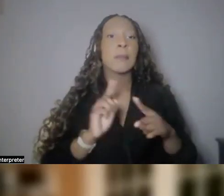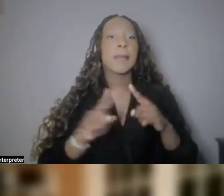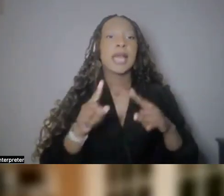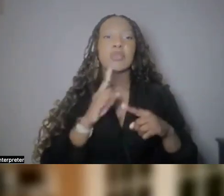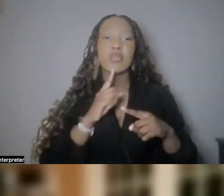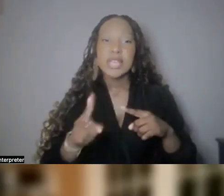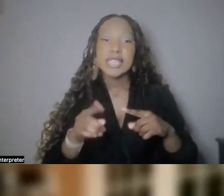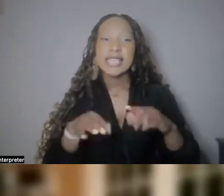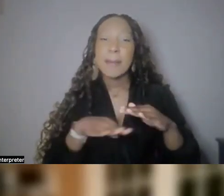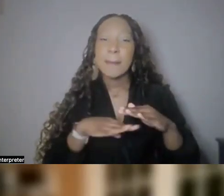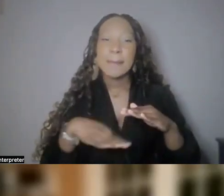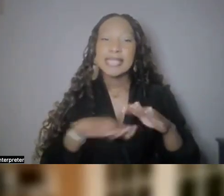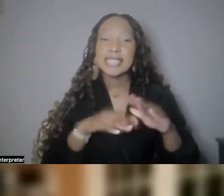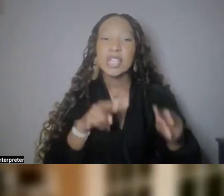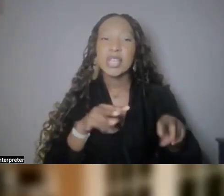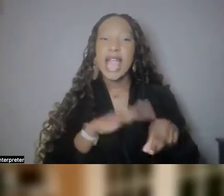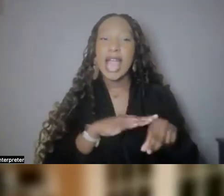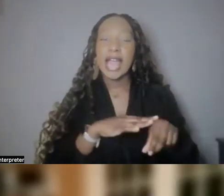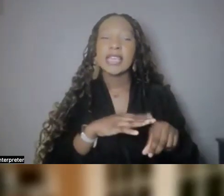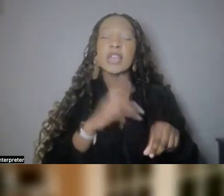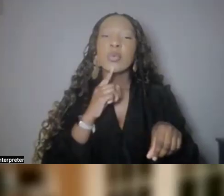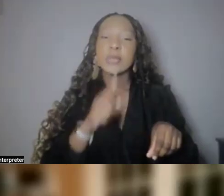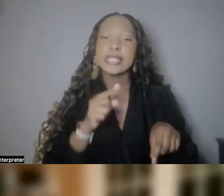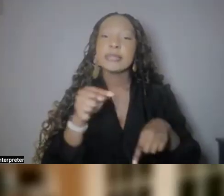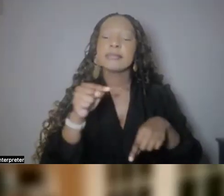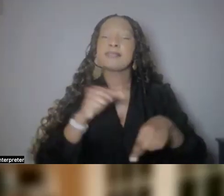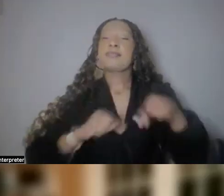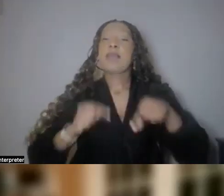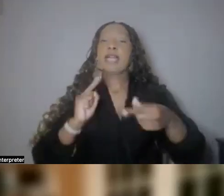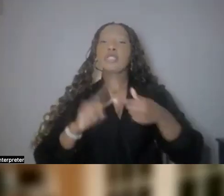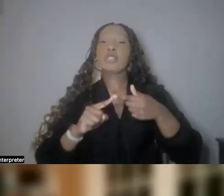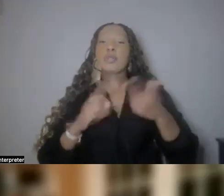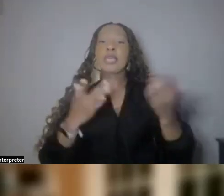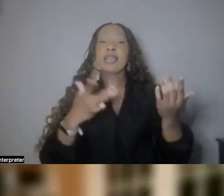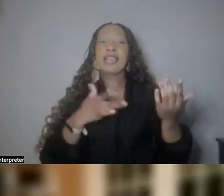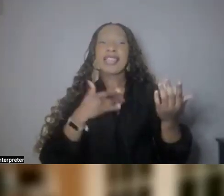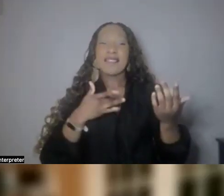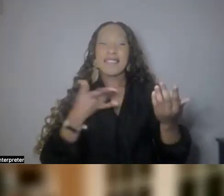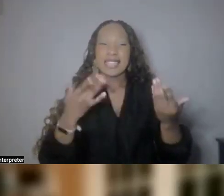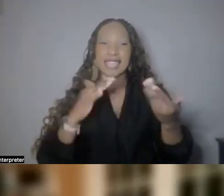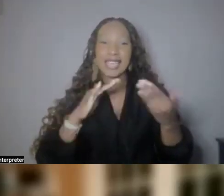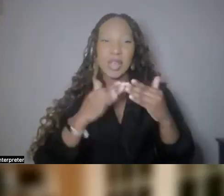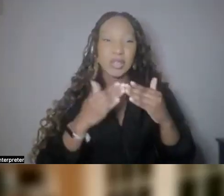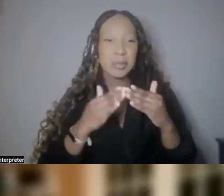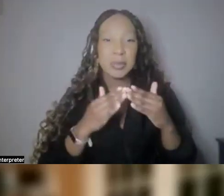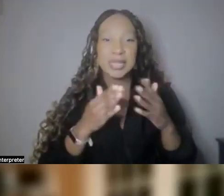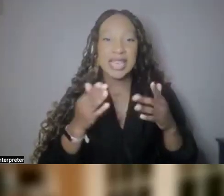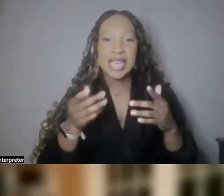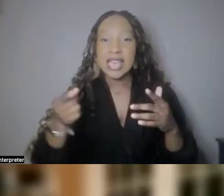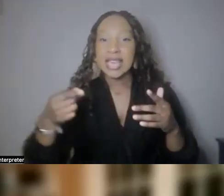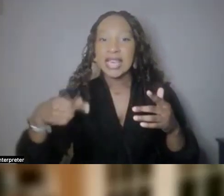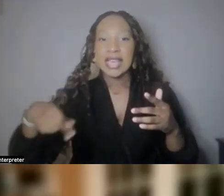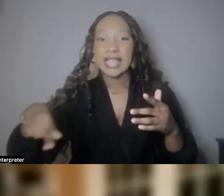basically looking at, it's going back to this feeling in the community that they're coming